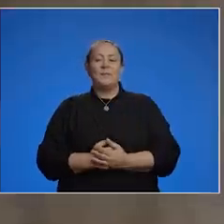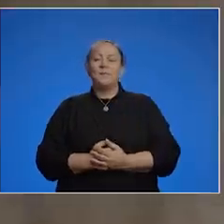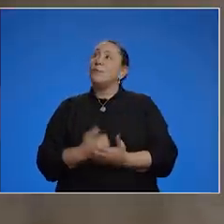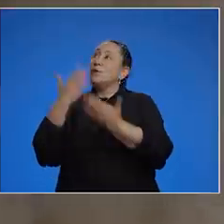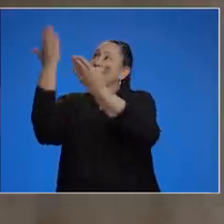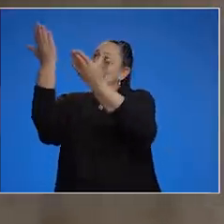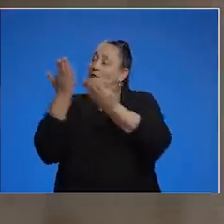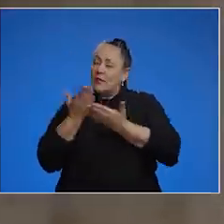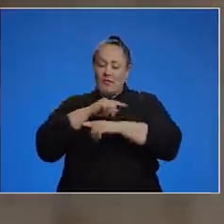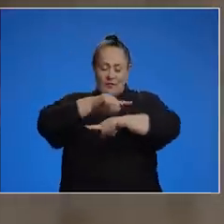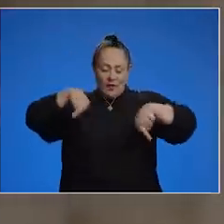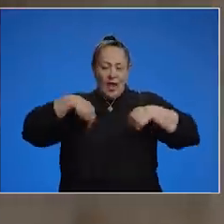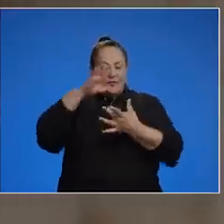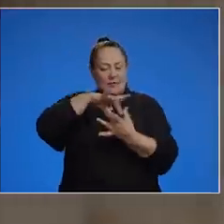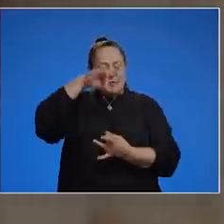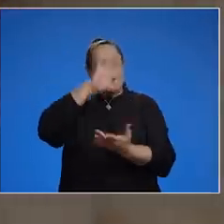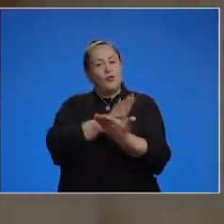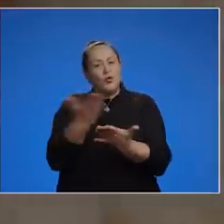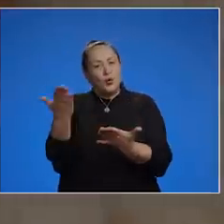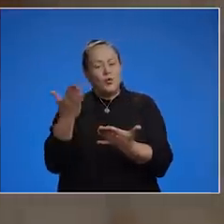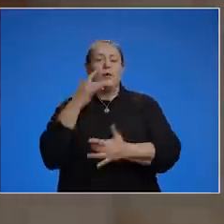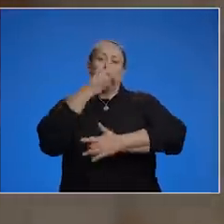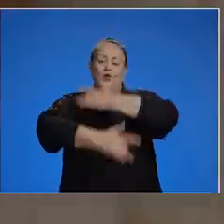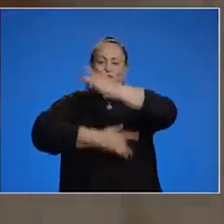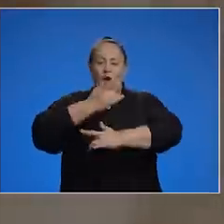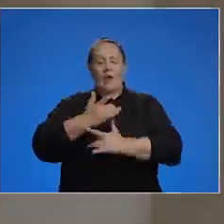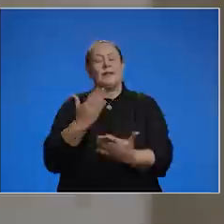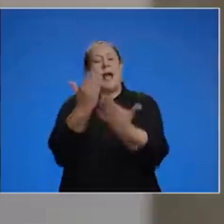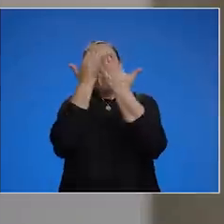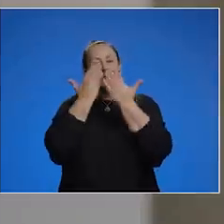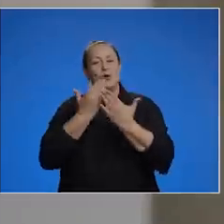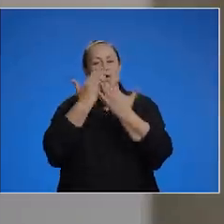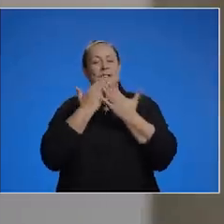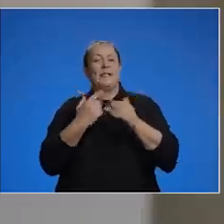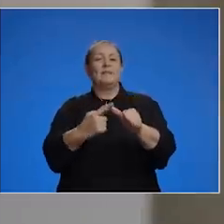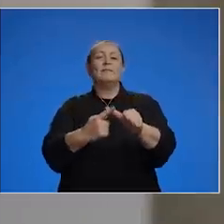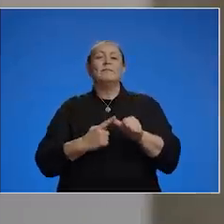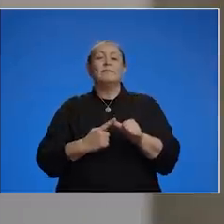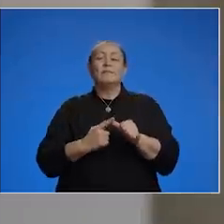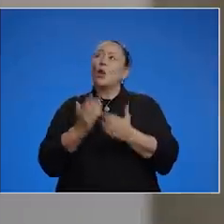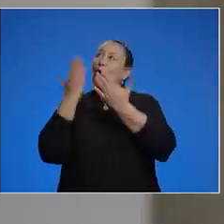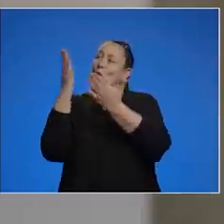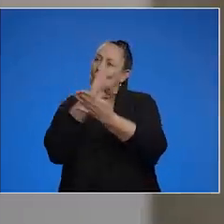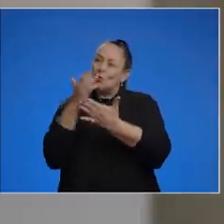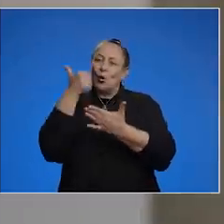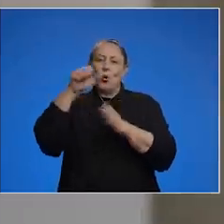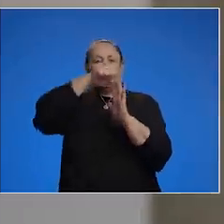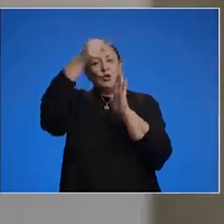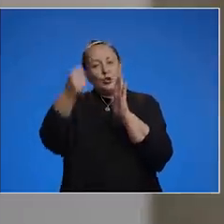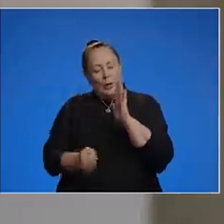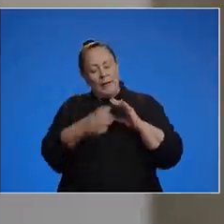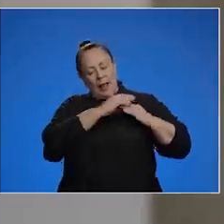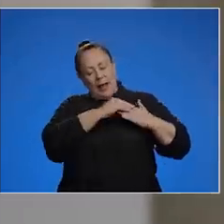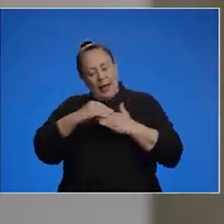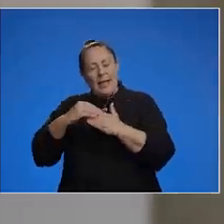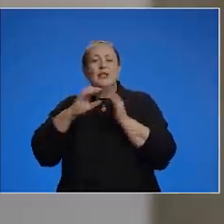out on your people the Spirit of truth. Christ, have mercy. Christ, have mercy. You are the Good Shepherd leading us to